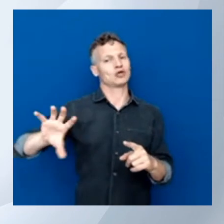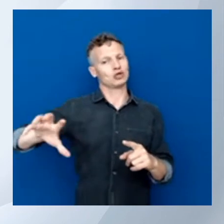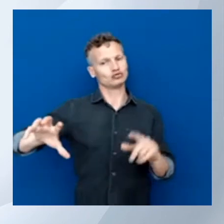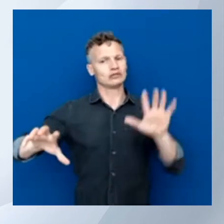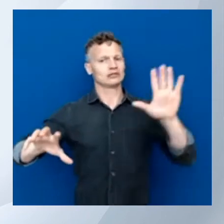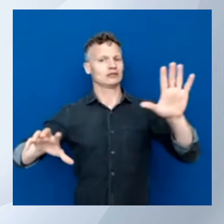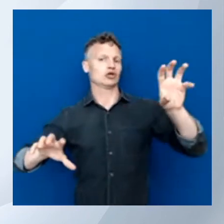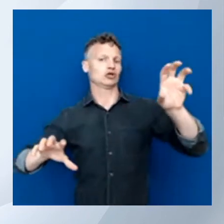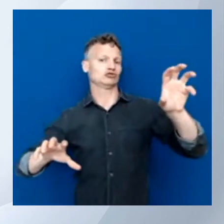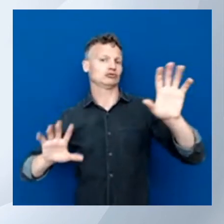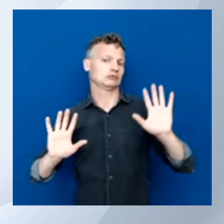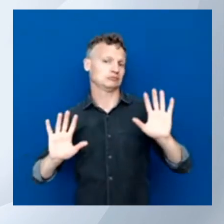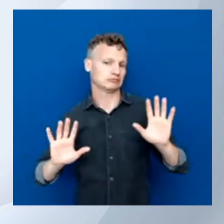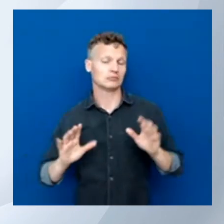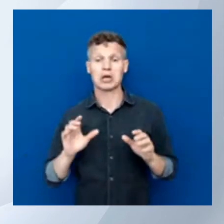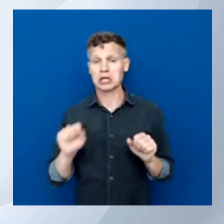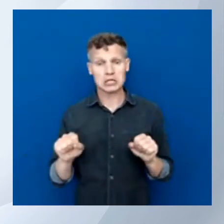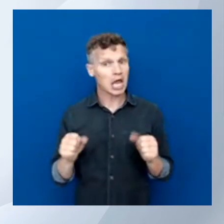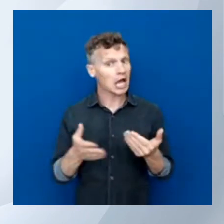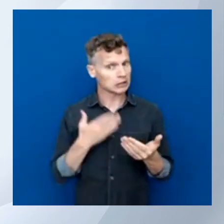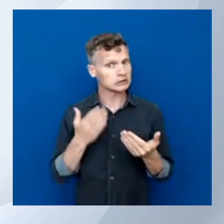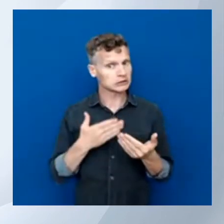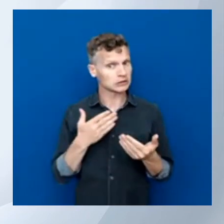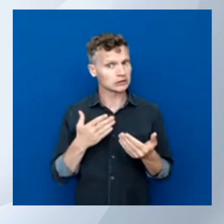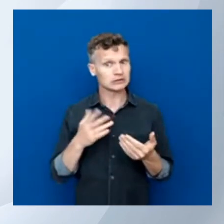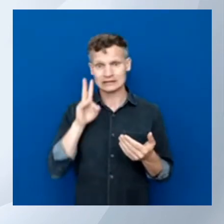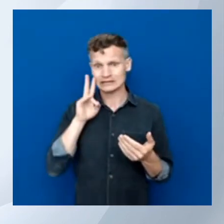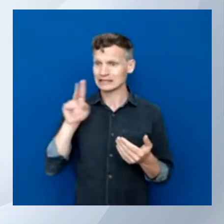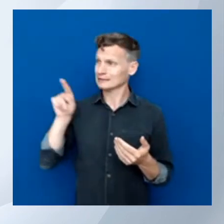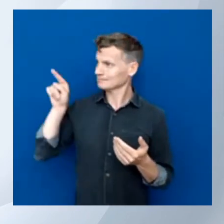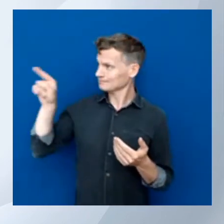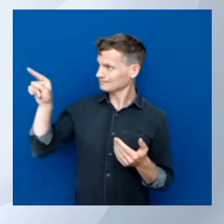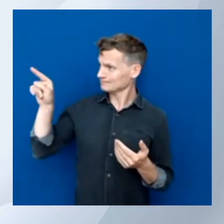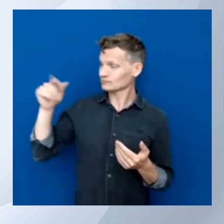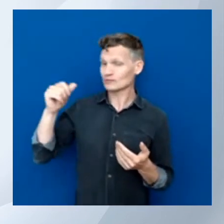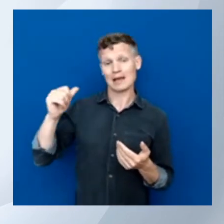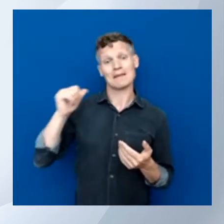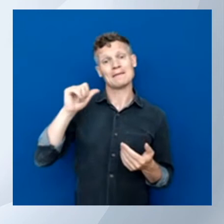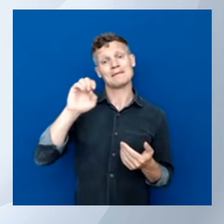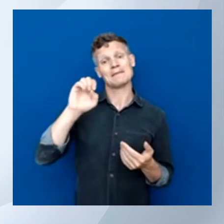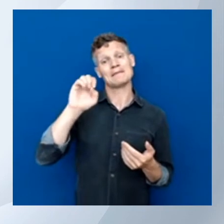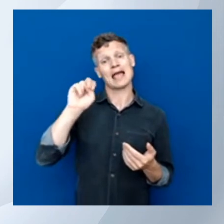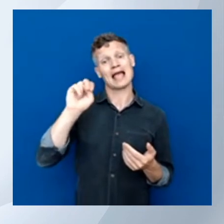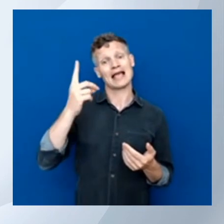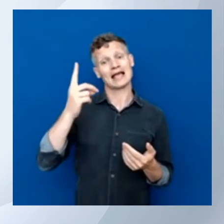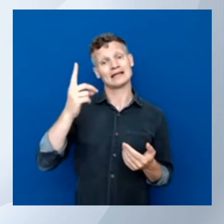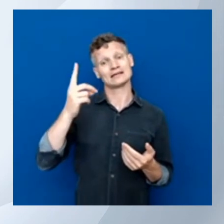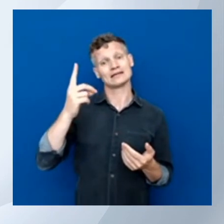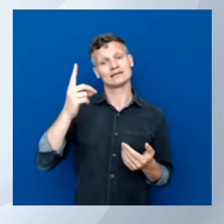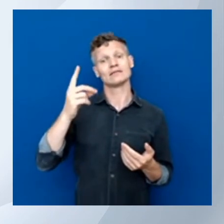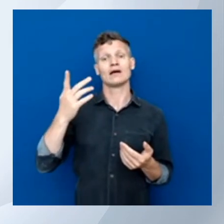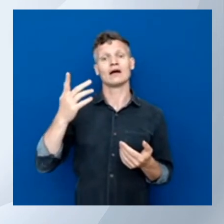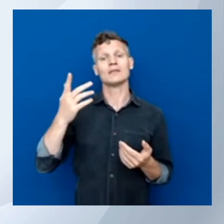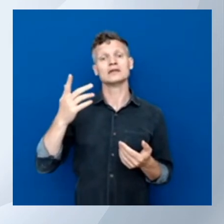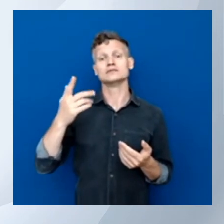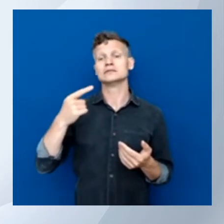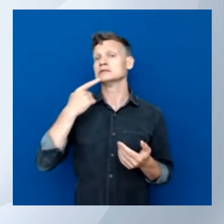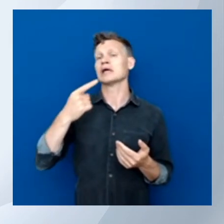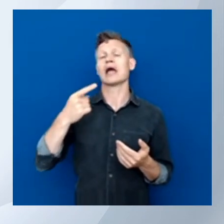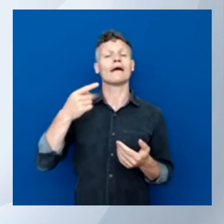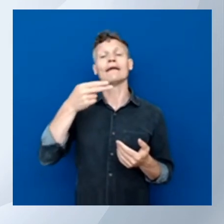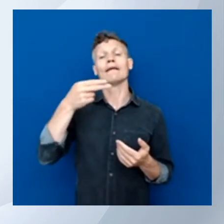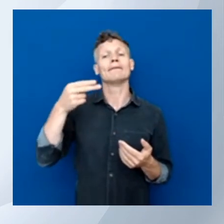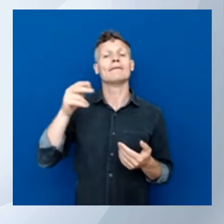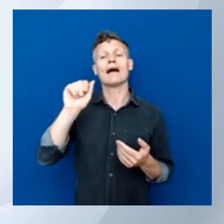easily. So here, let's say I add a backend pool called admin, and let's say I can also point that to my AWS